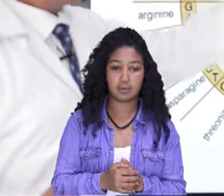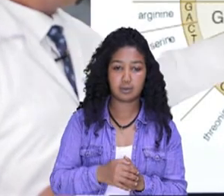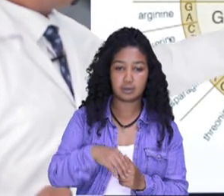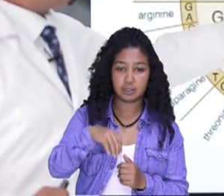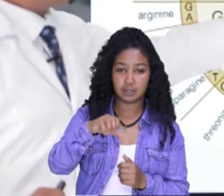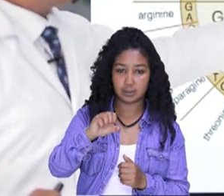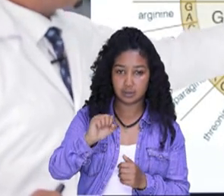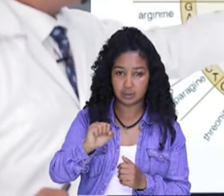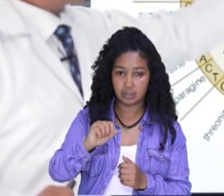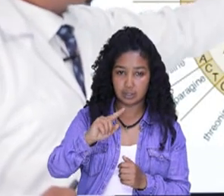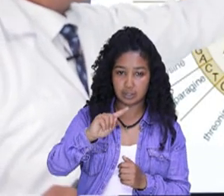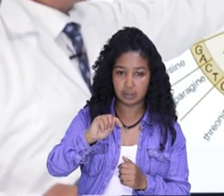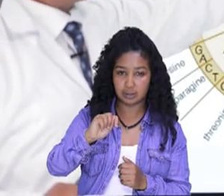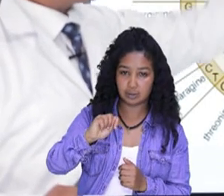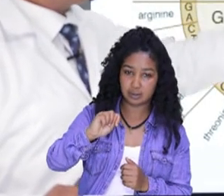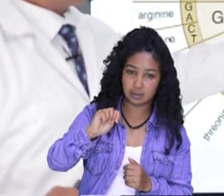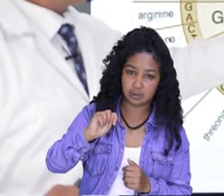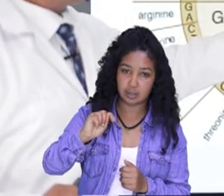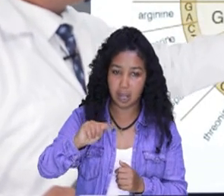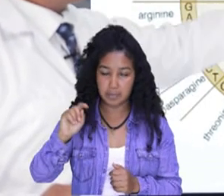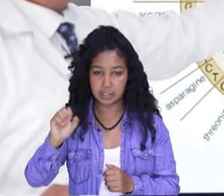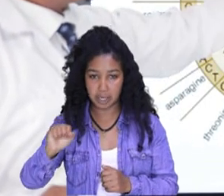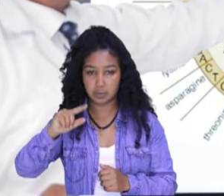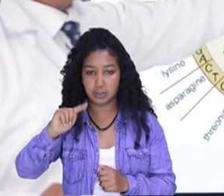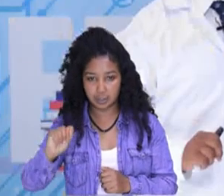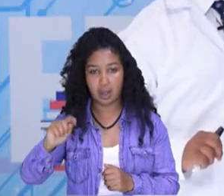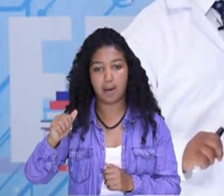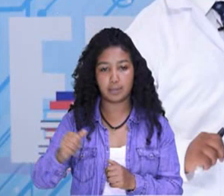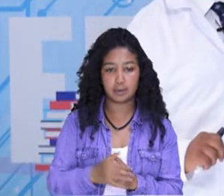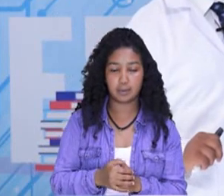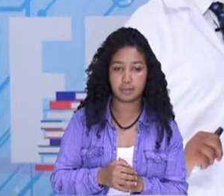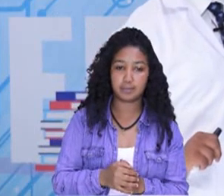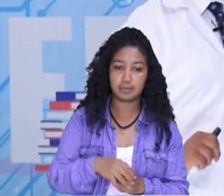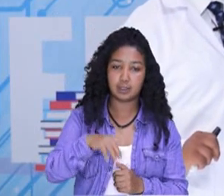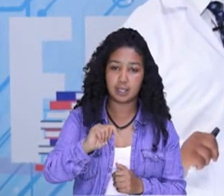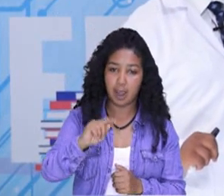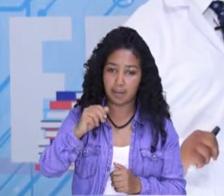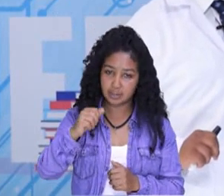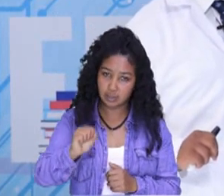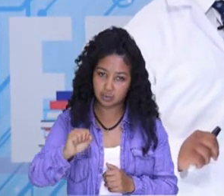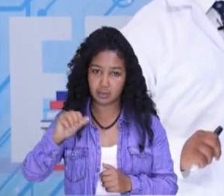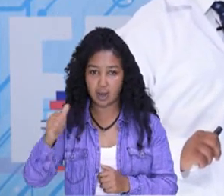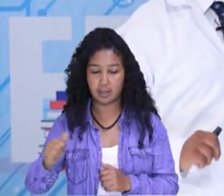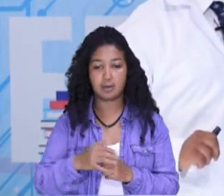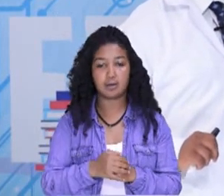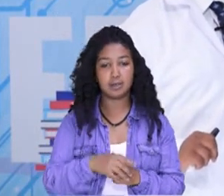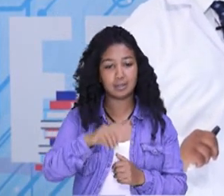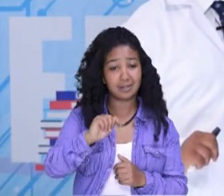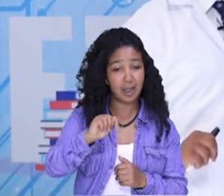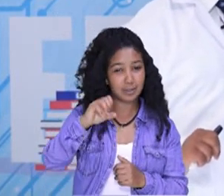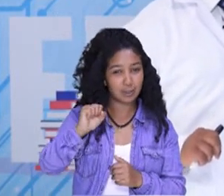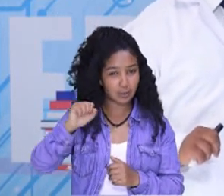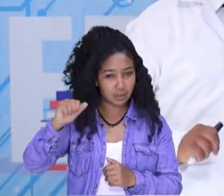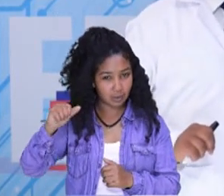cytosine, thymine, cytosine, thymine, thymine, cytosine, cytosine, thymine, cytosine, adenine,